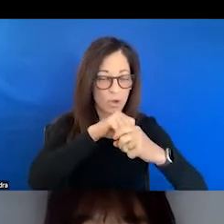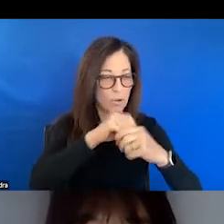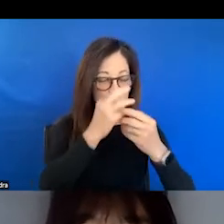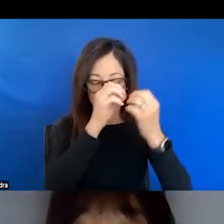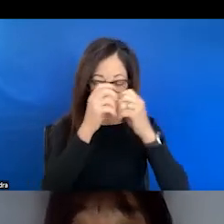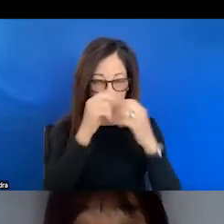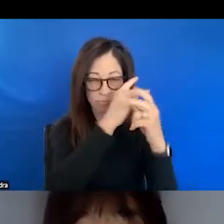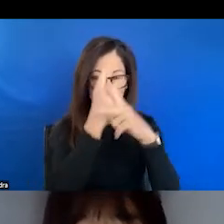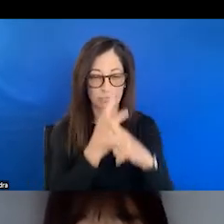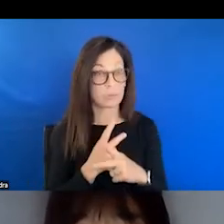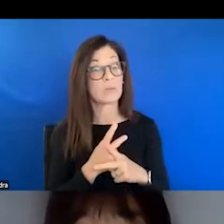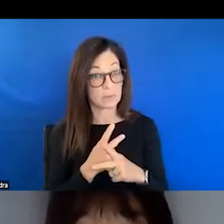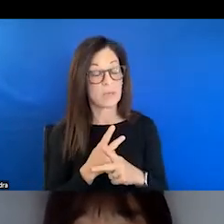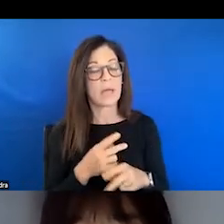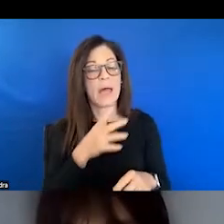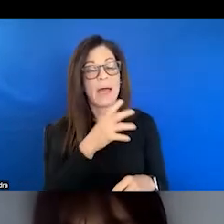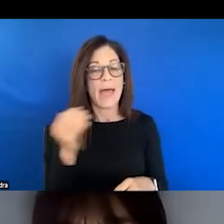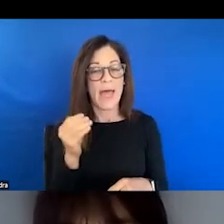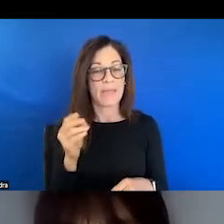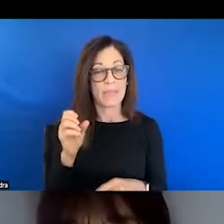calculator, and also the